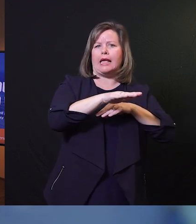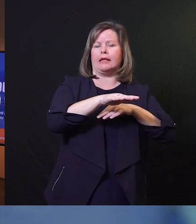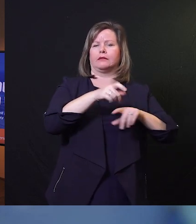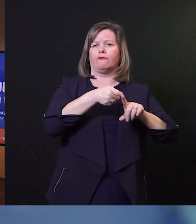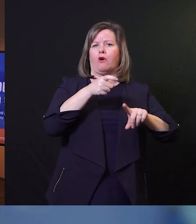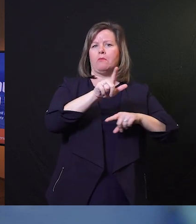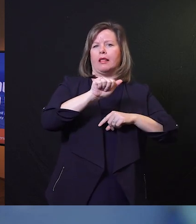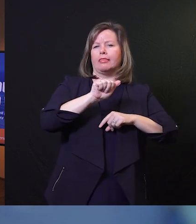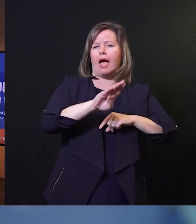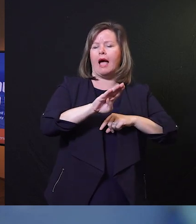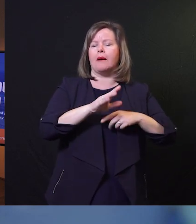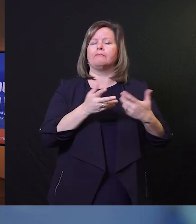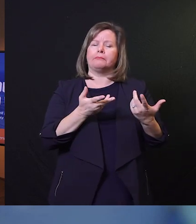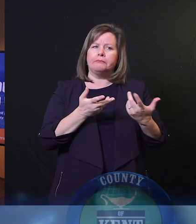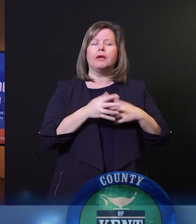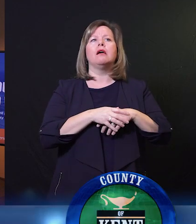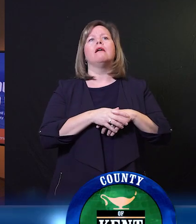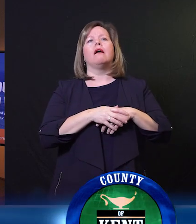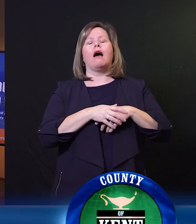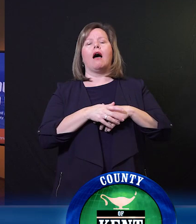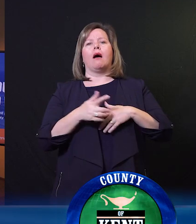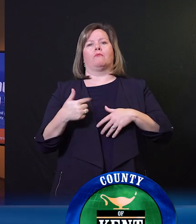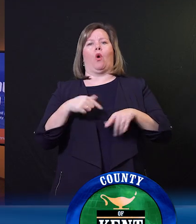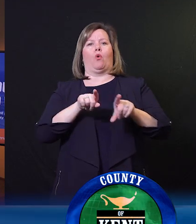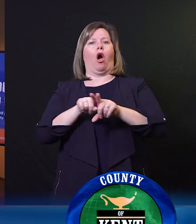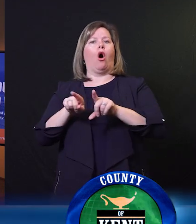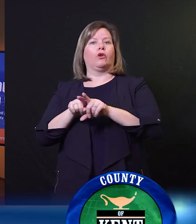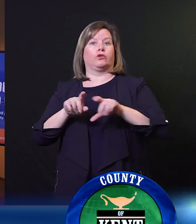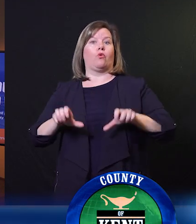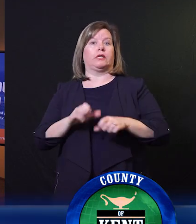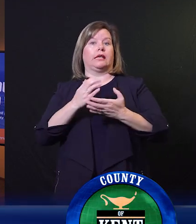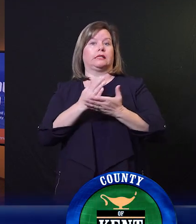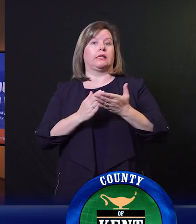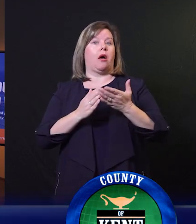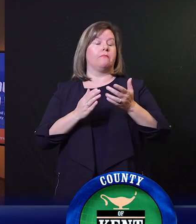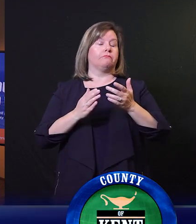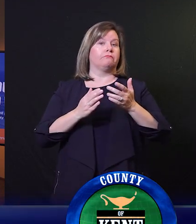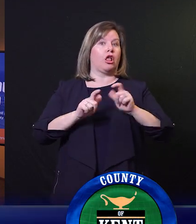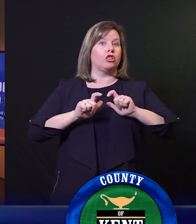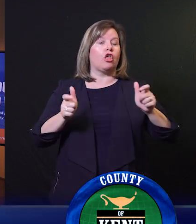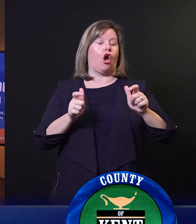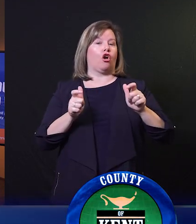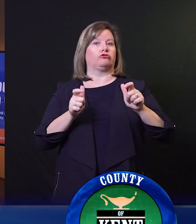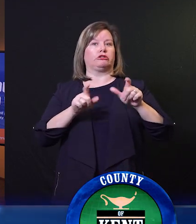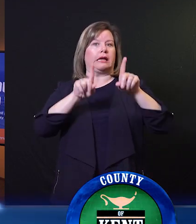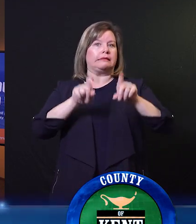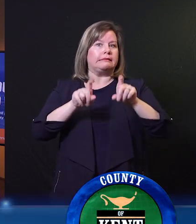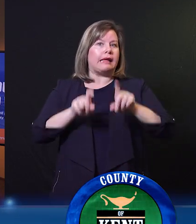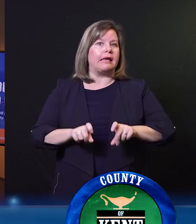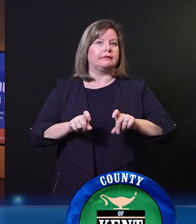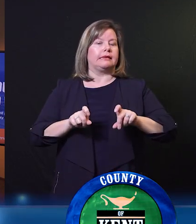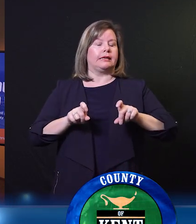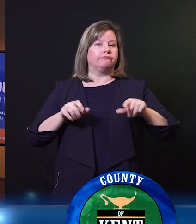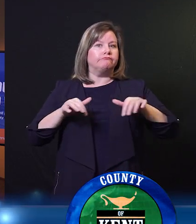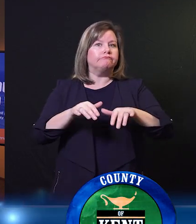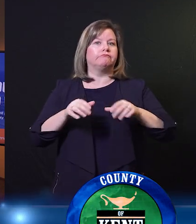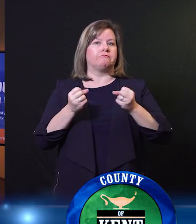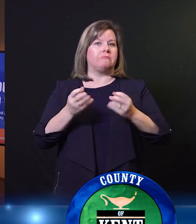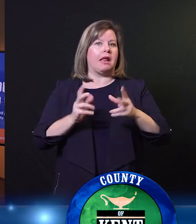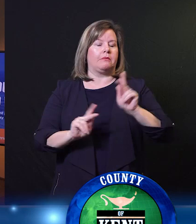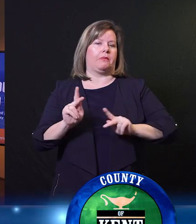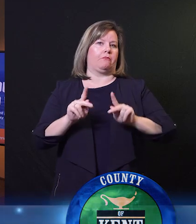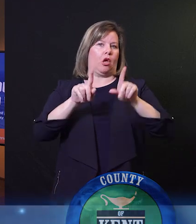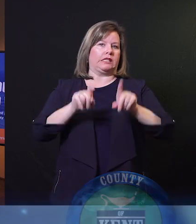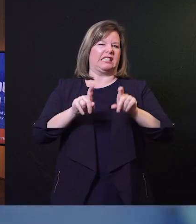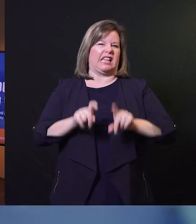the laboratories. We also did some large testing events in the past couple of days, so we think that's influenced our numbers for